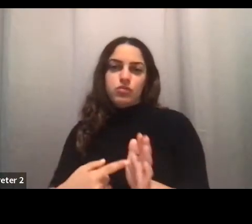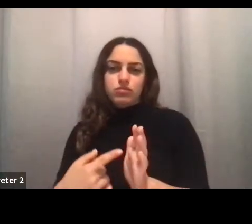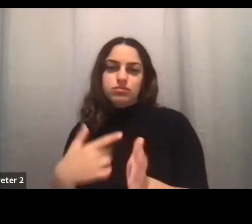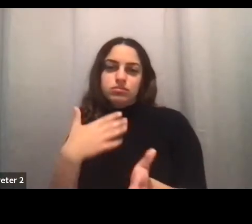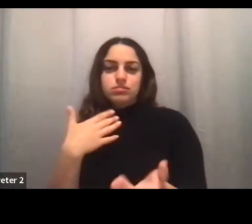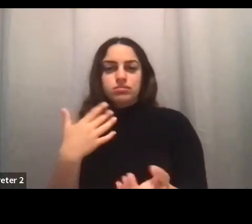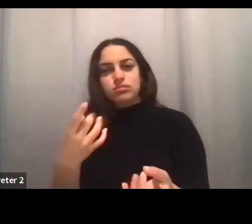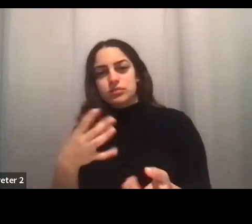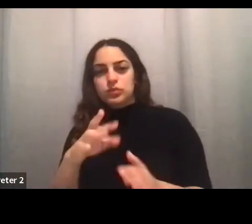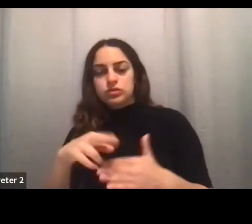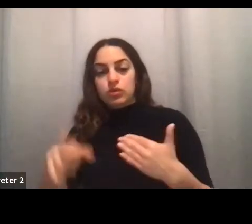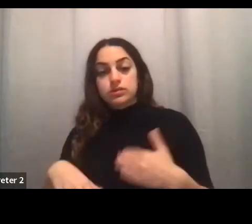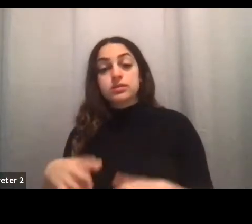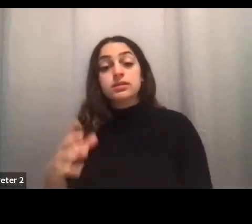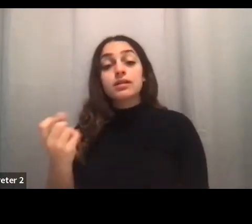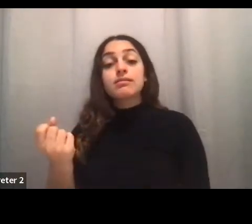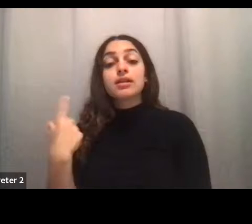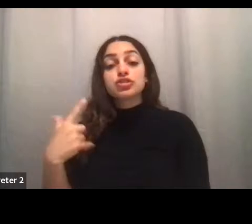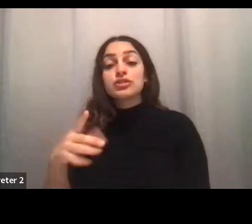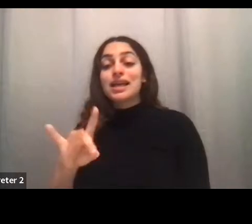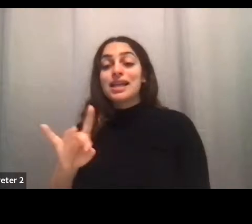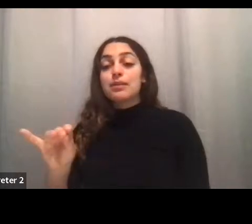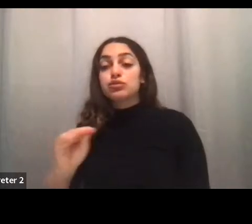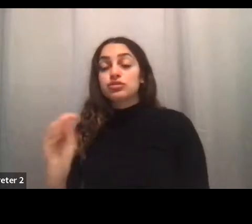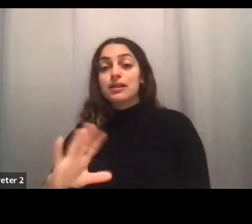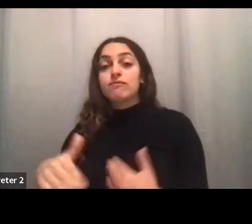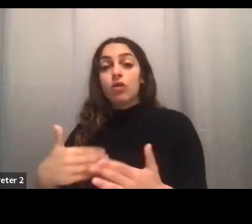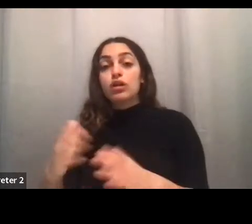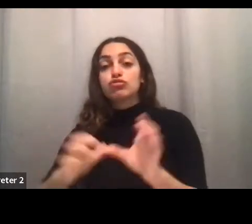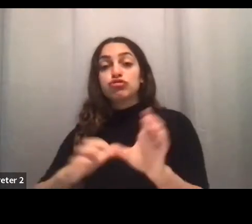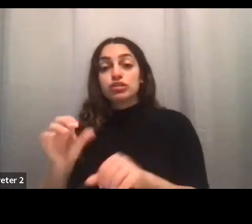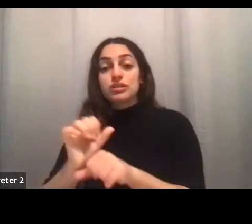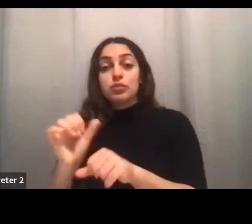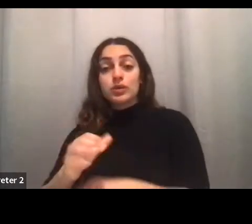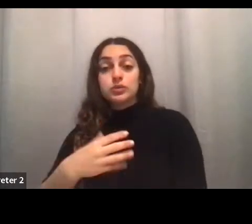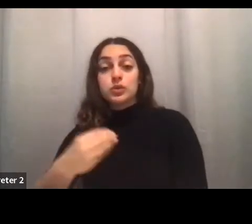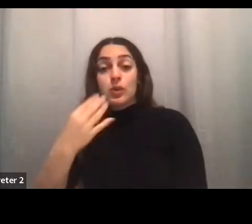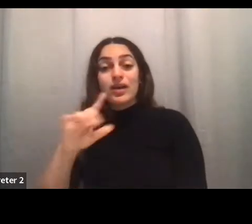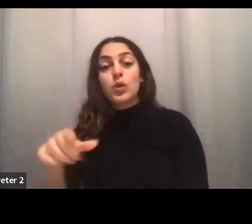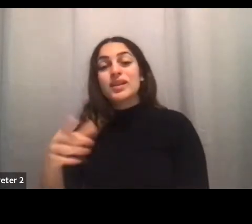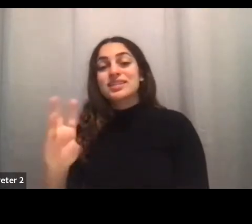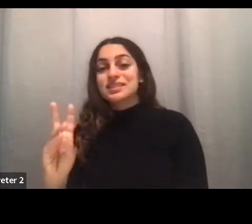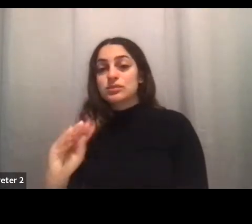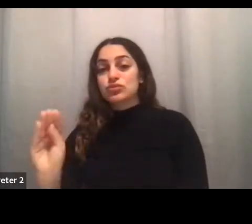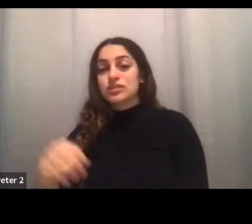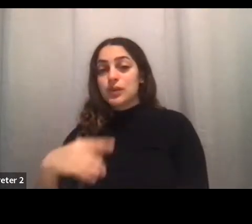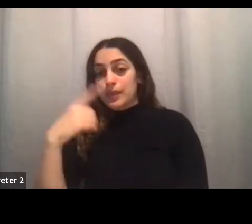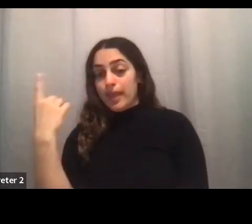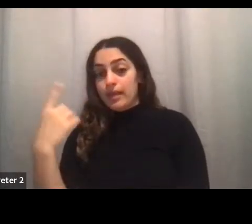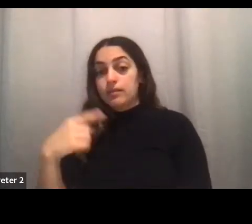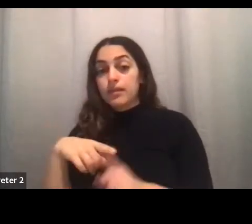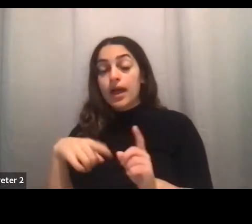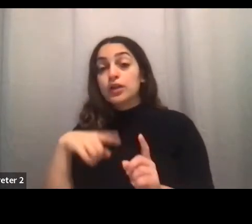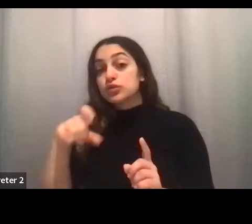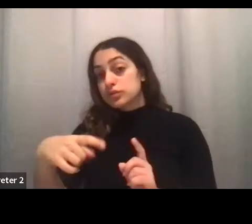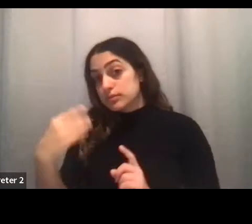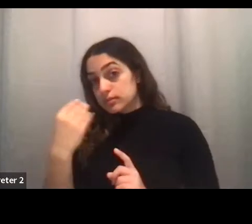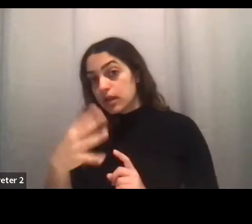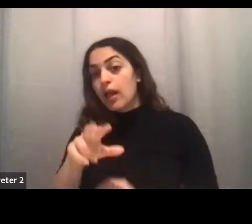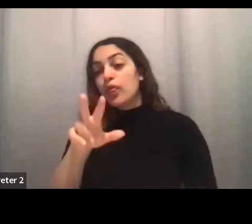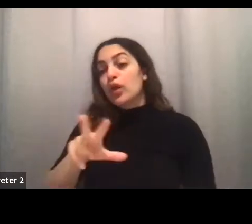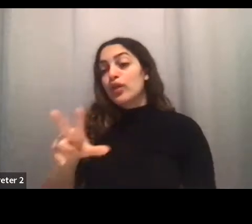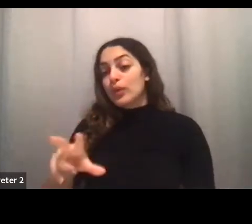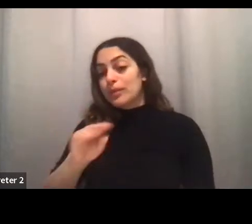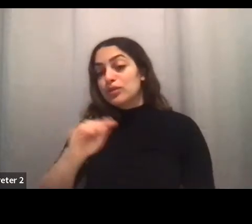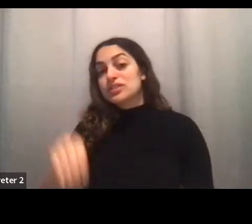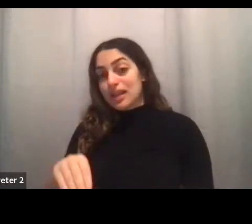88 of all construction employees were white and only 6 percent were black though i should note that 33 of construction